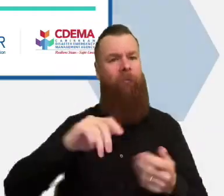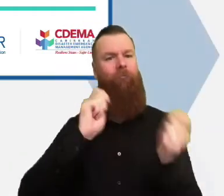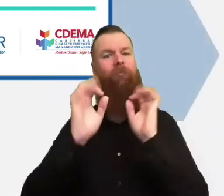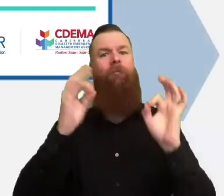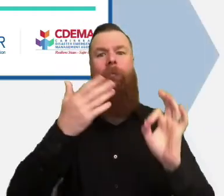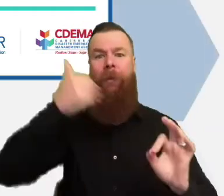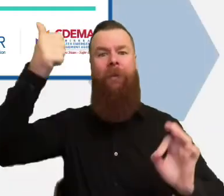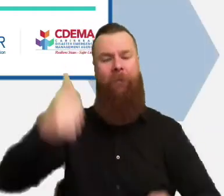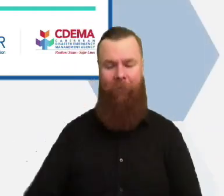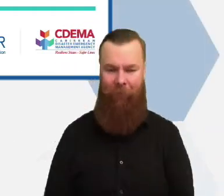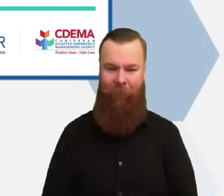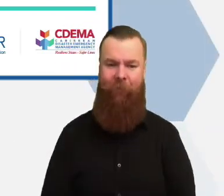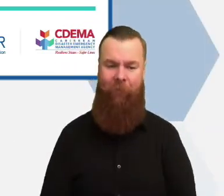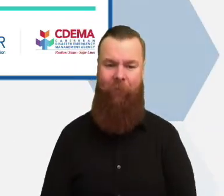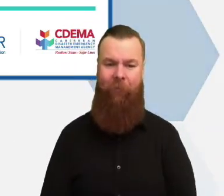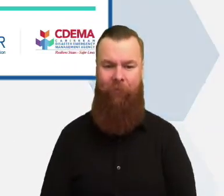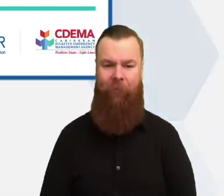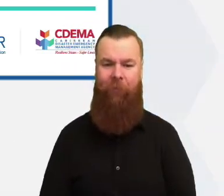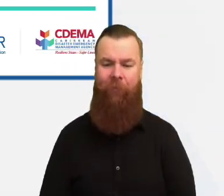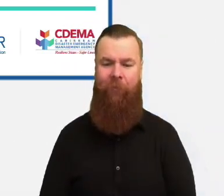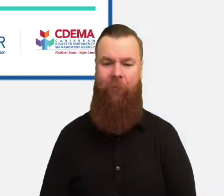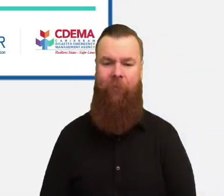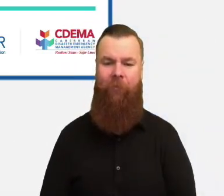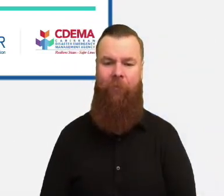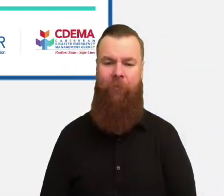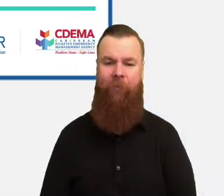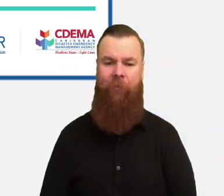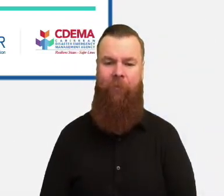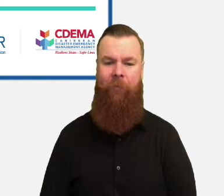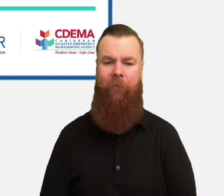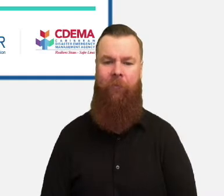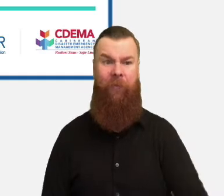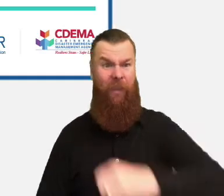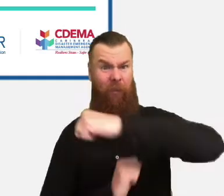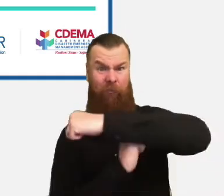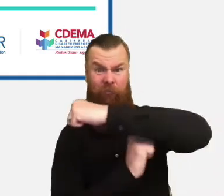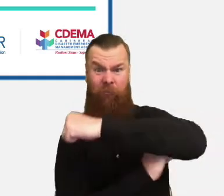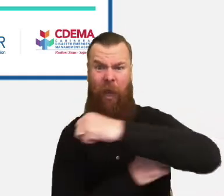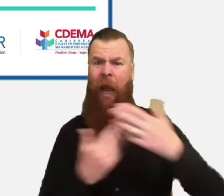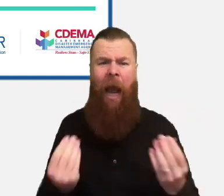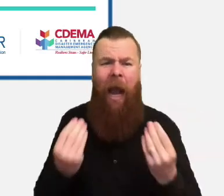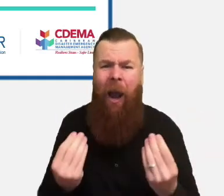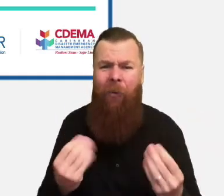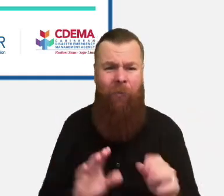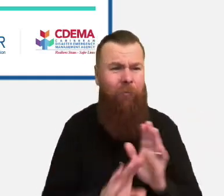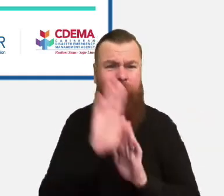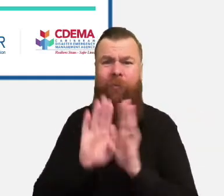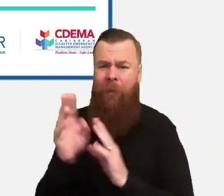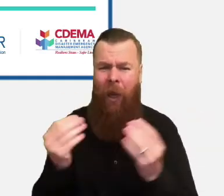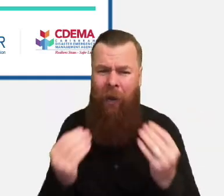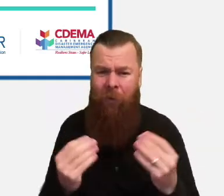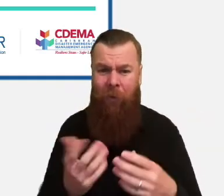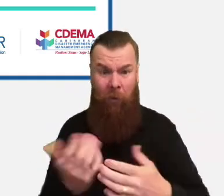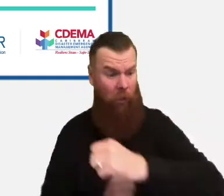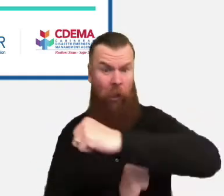of resilient infrastructure. So infrastructure is the energy, the transport, the water,